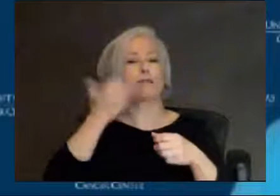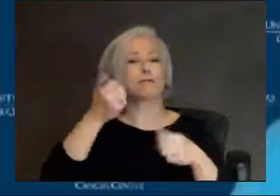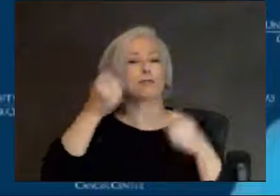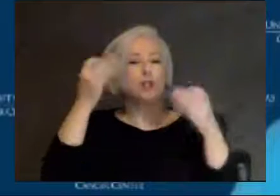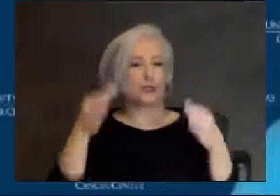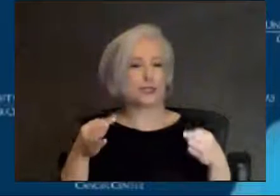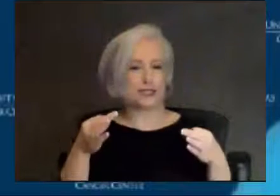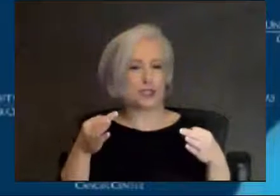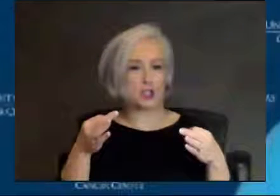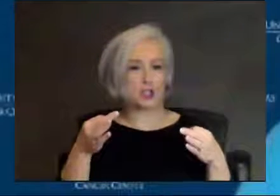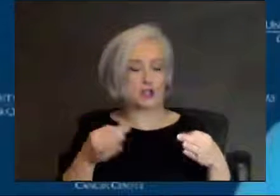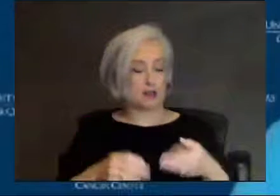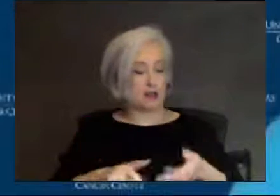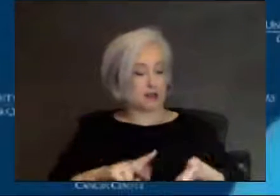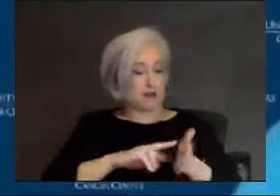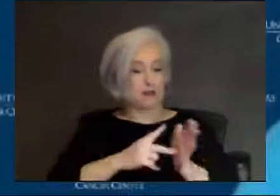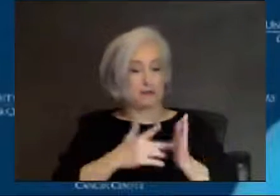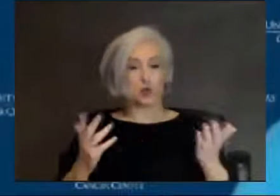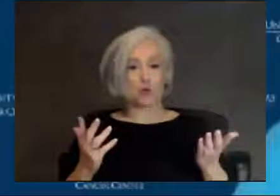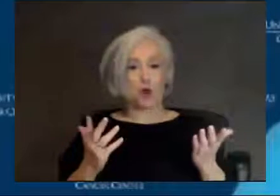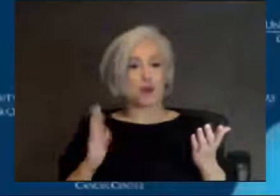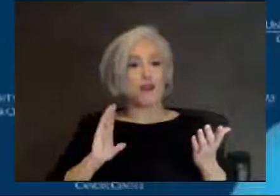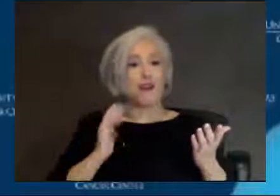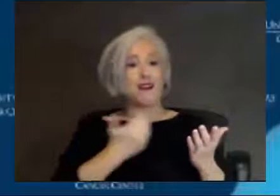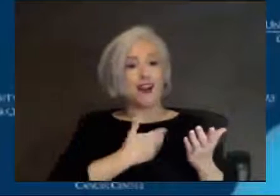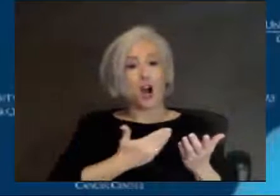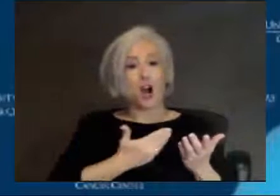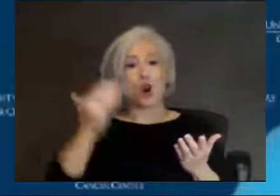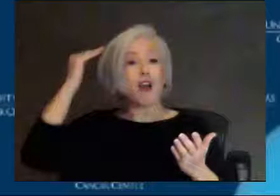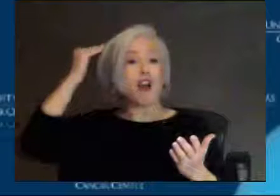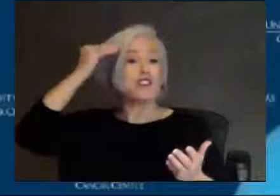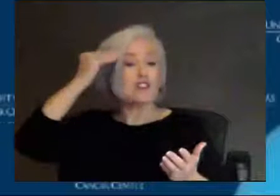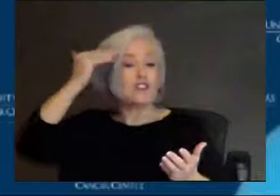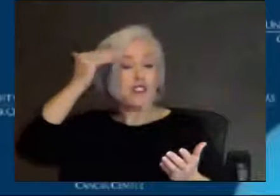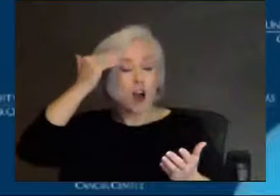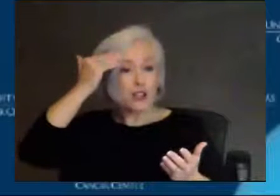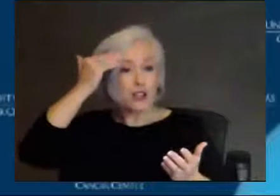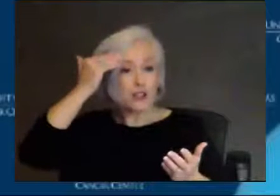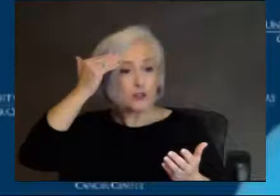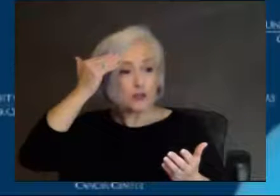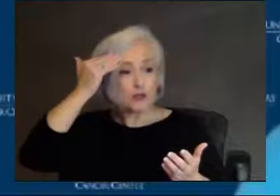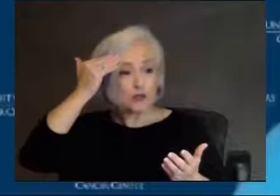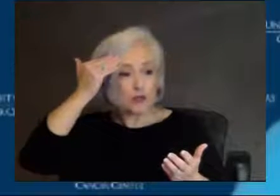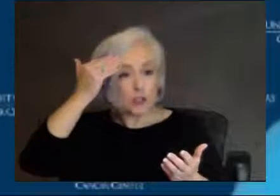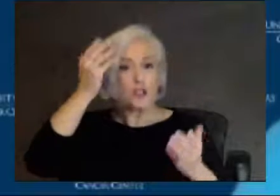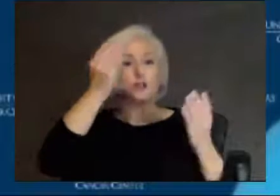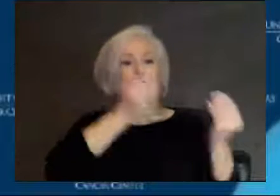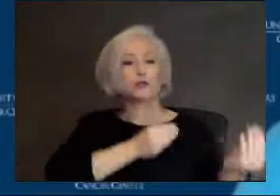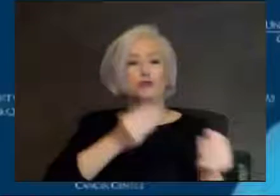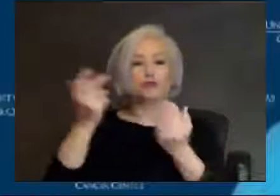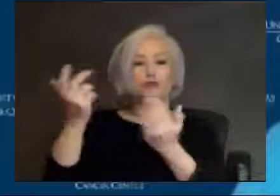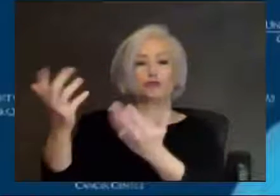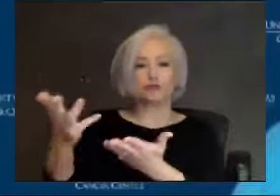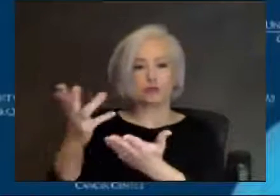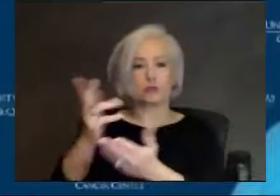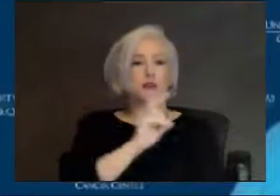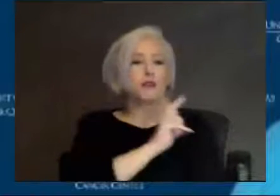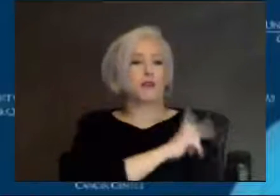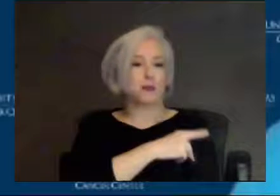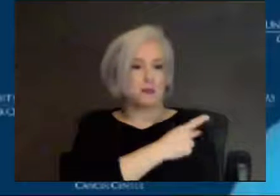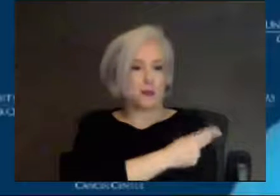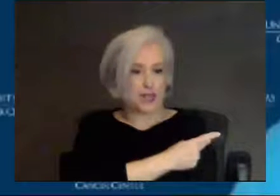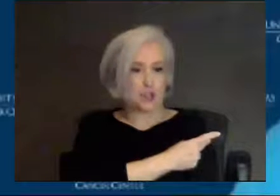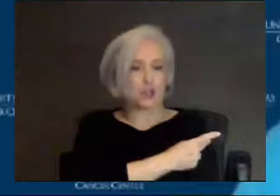our knowledge of having been either a caregiver or a patient, co-survivor or patient, and bring